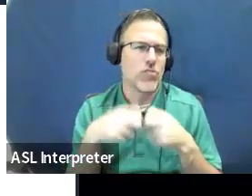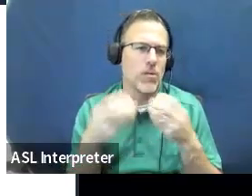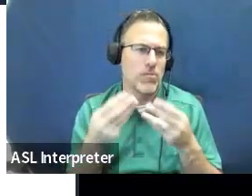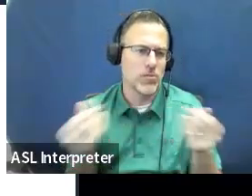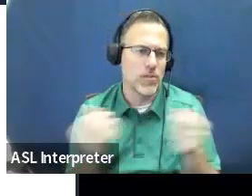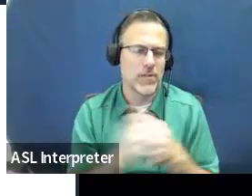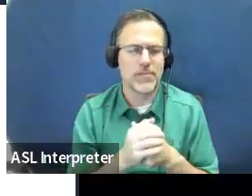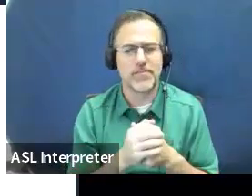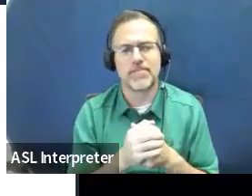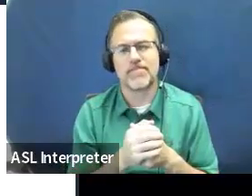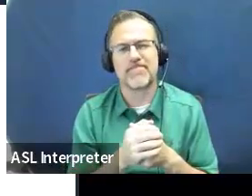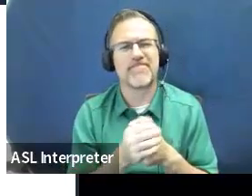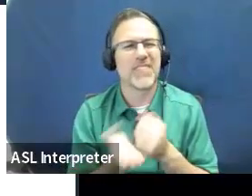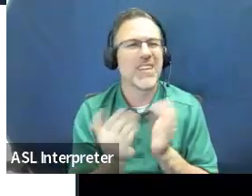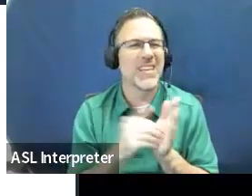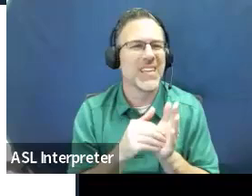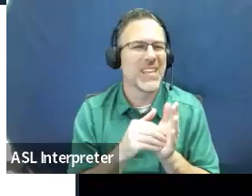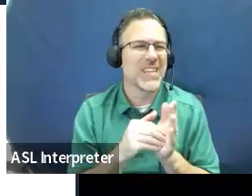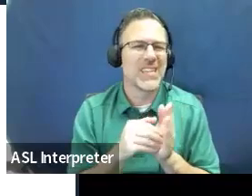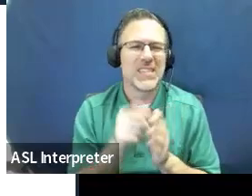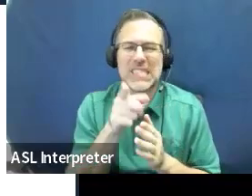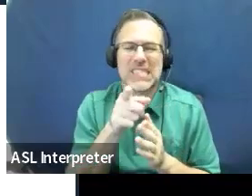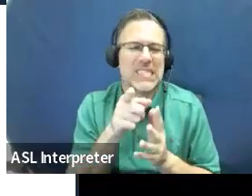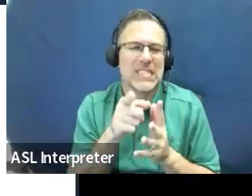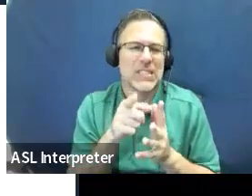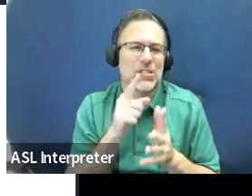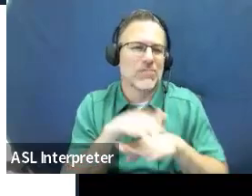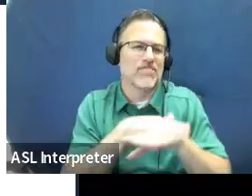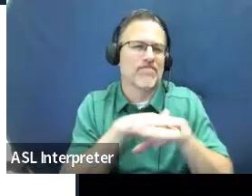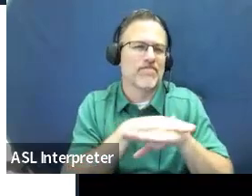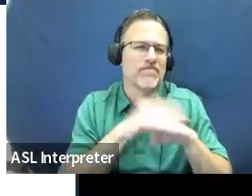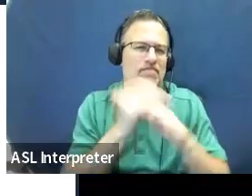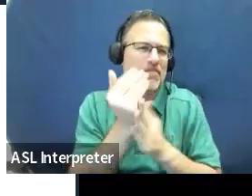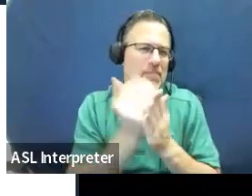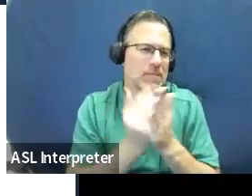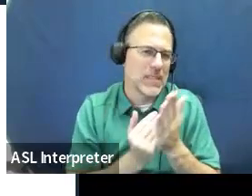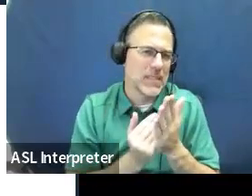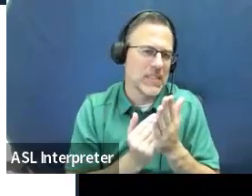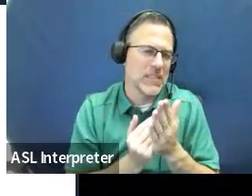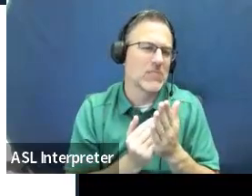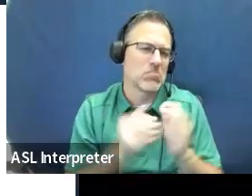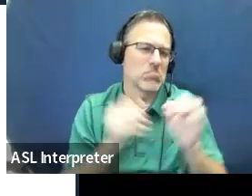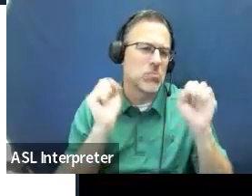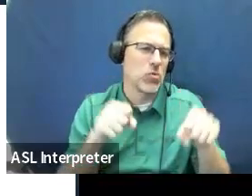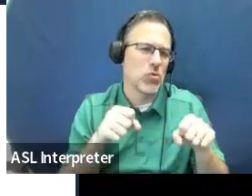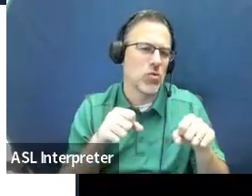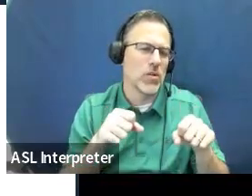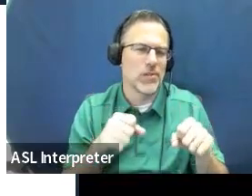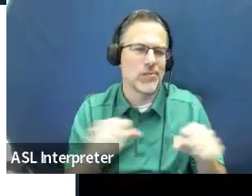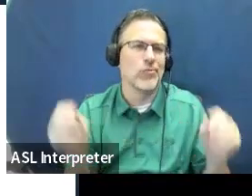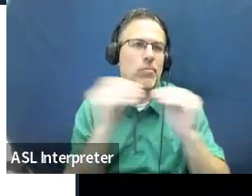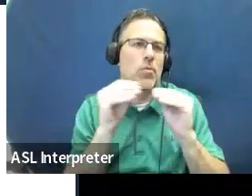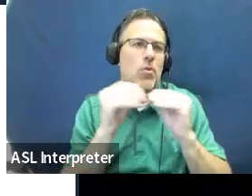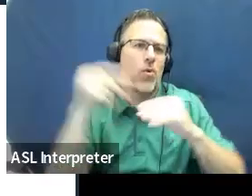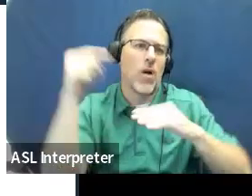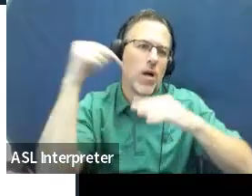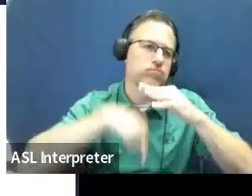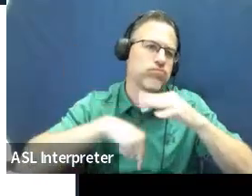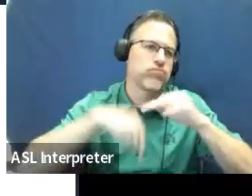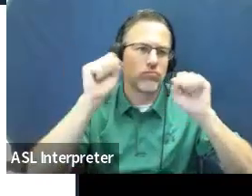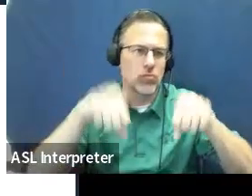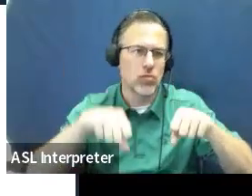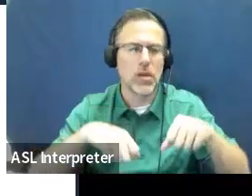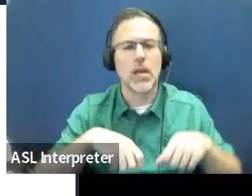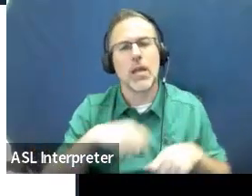really like a starter list. There are many more, I'm sure, that you can come up with. But just to give you an idea of what we